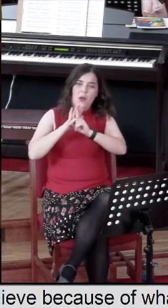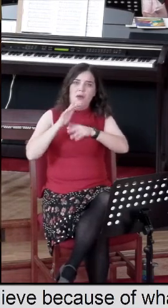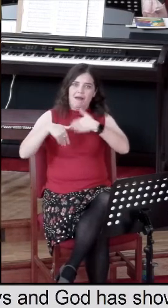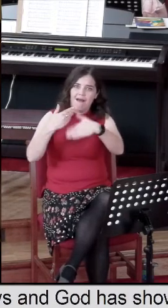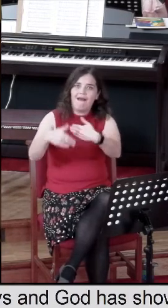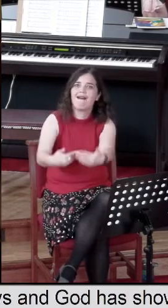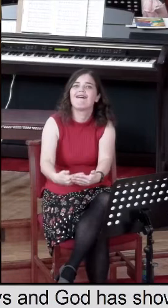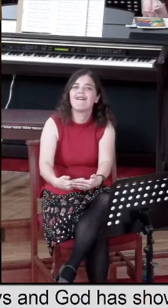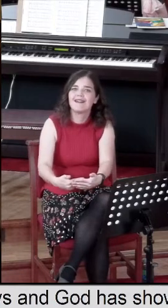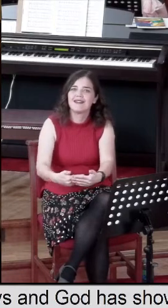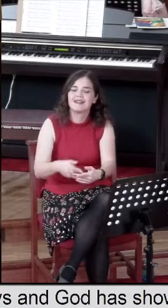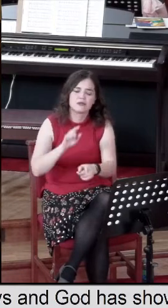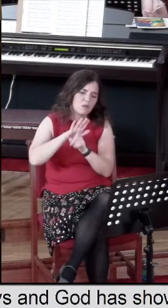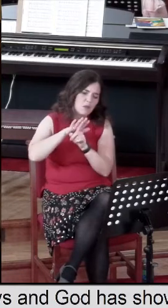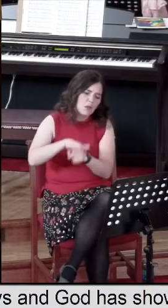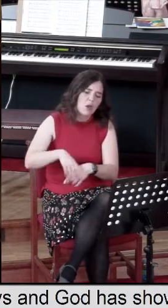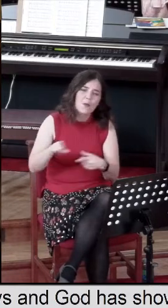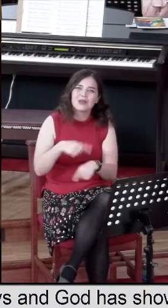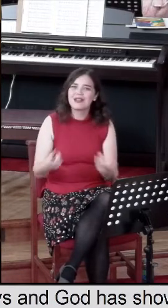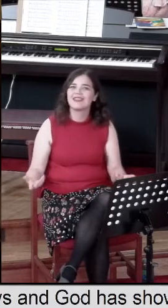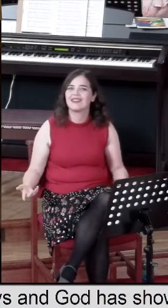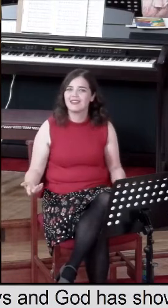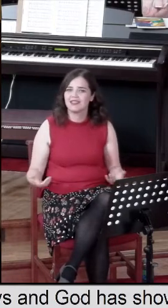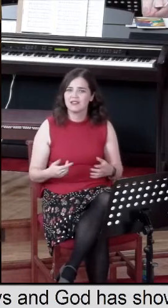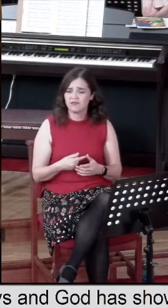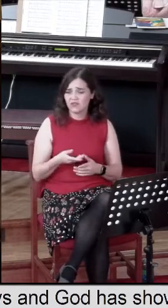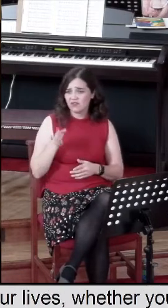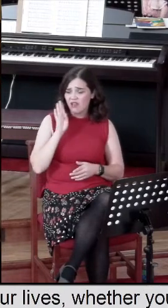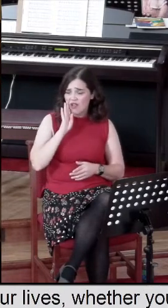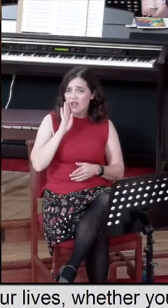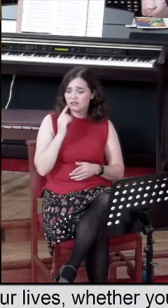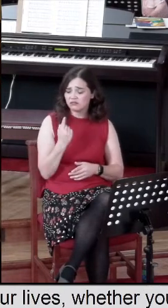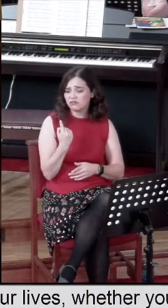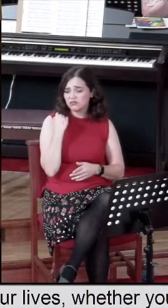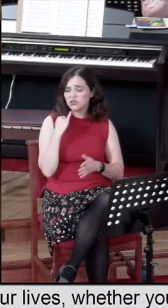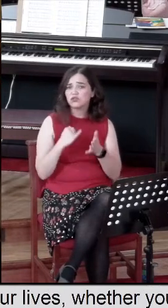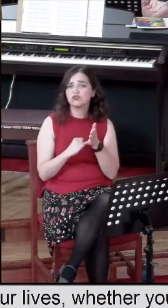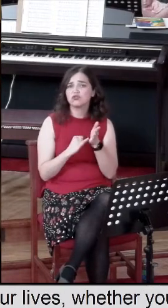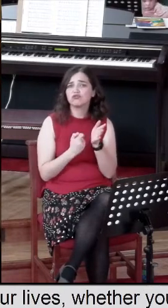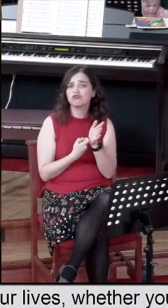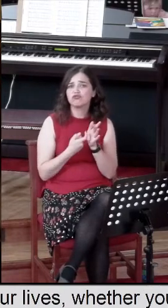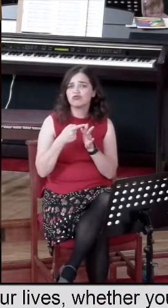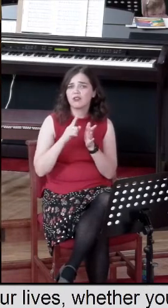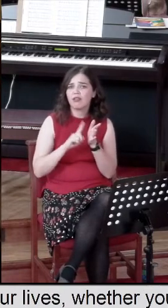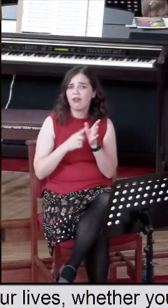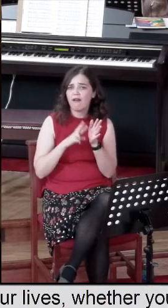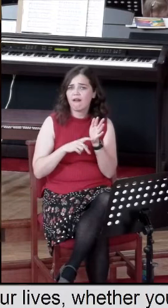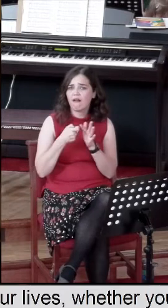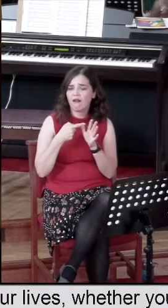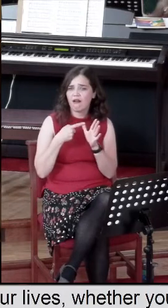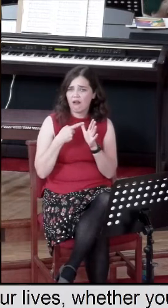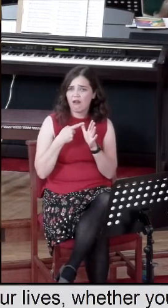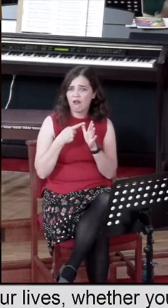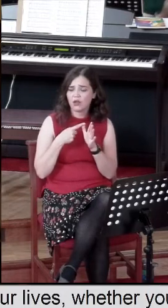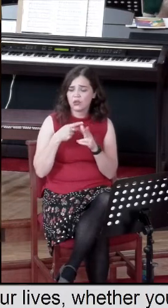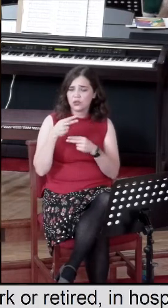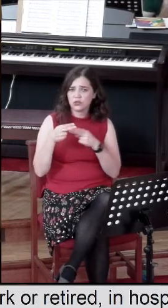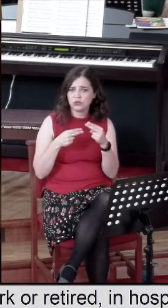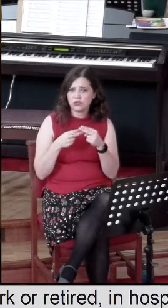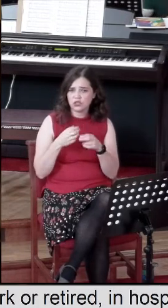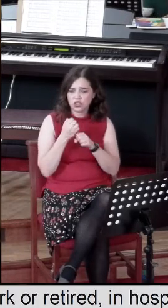out. And those people in Sri Lanka you may have heard of on the news, I didn't hear it, but somebody was telling me about it this morning.